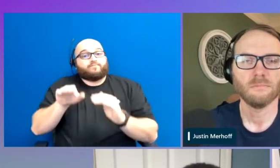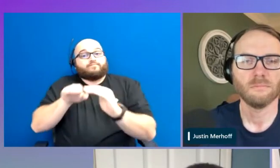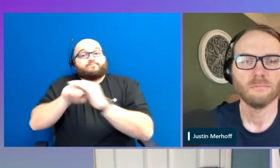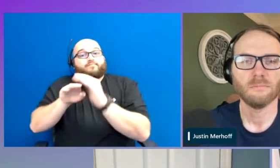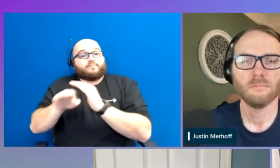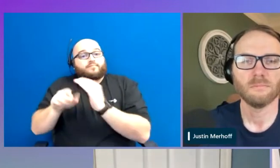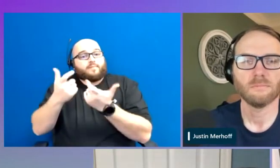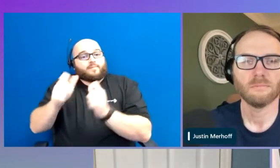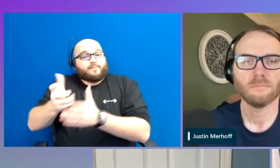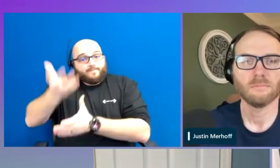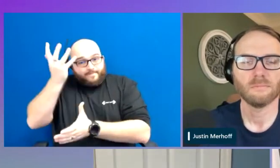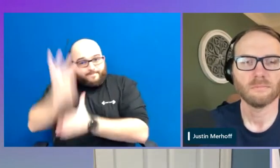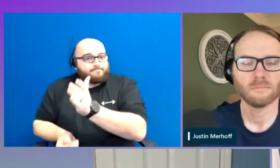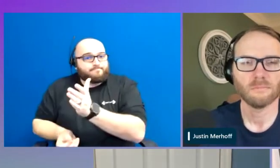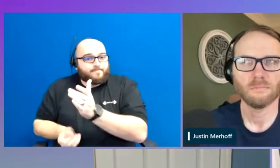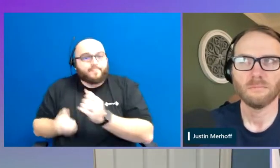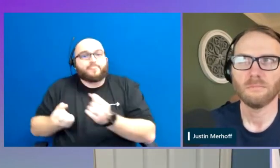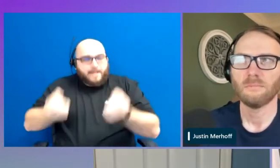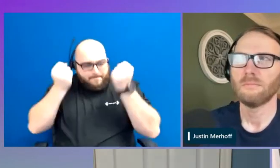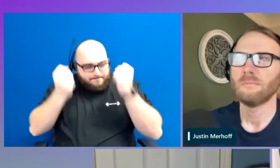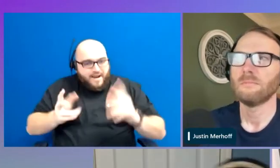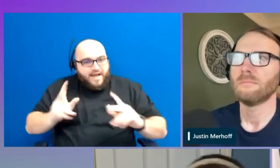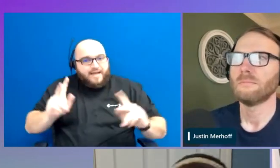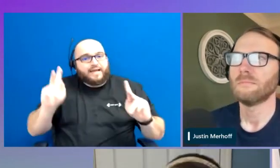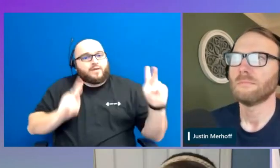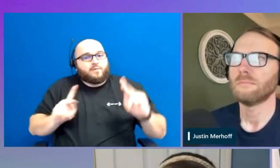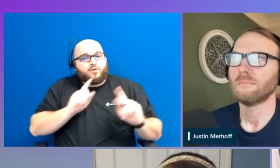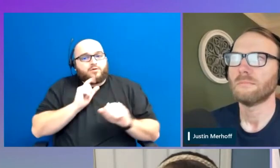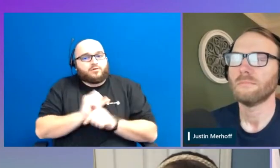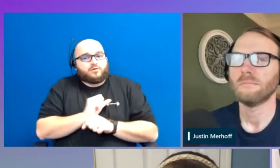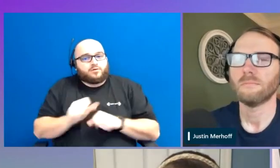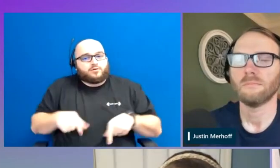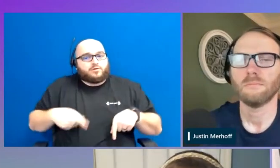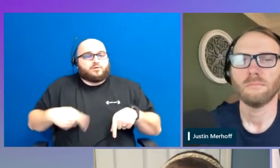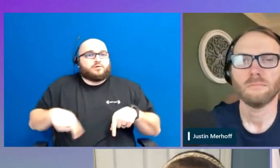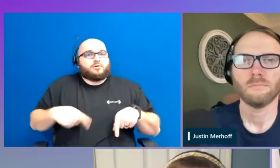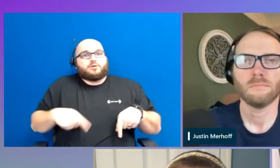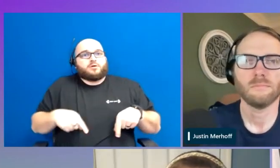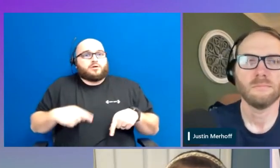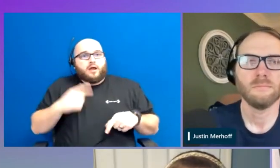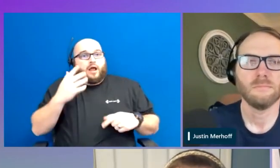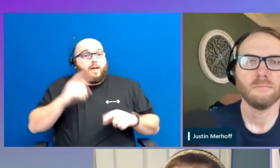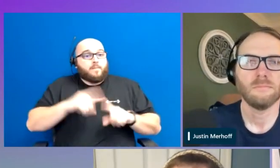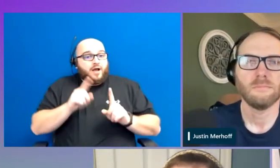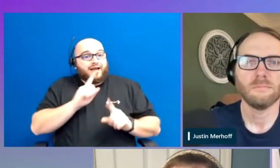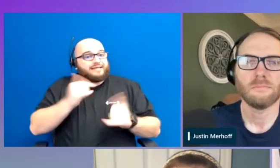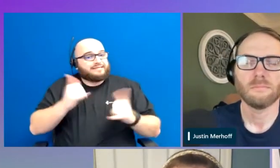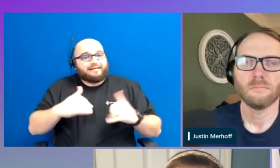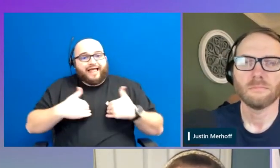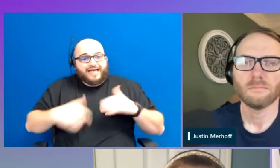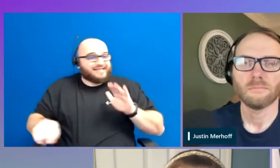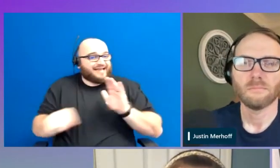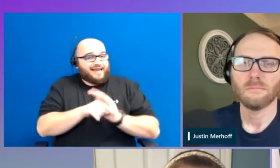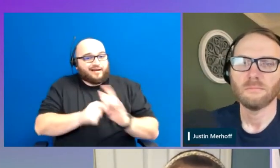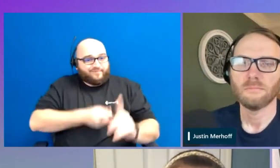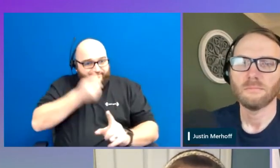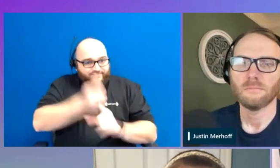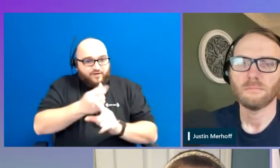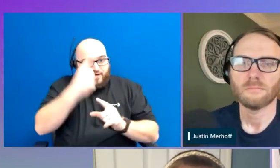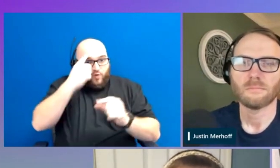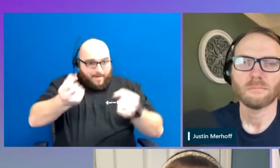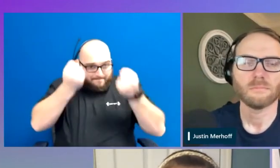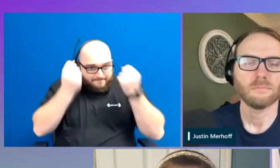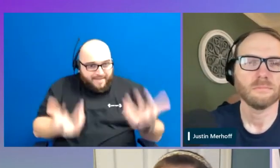of people are affected negatively, and it's negatively affecting organizations as well. So